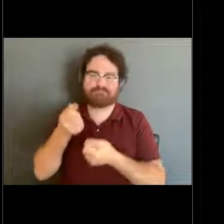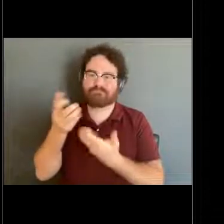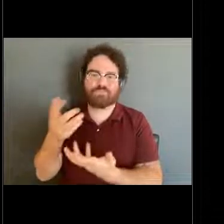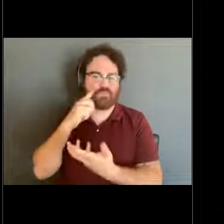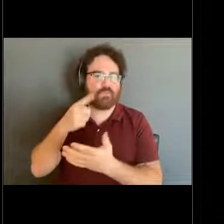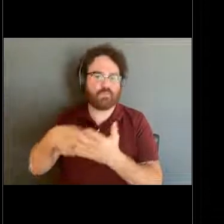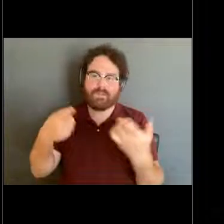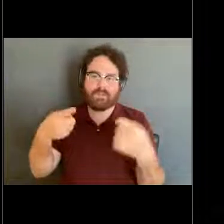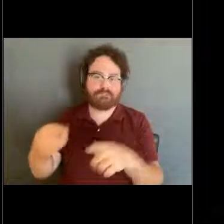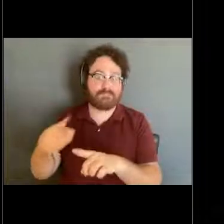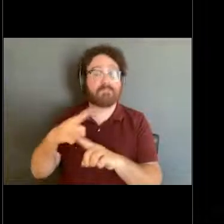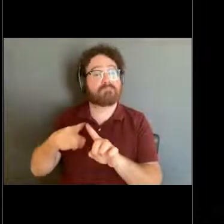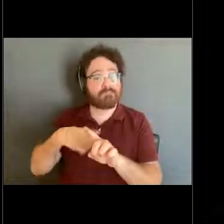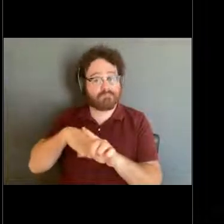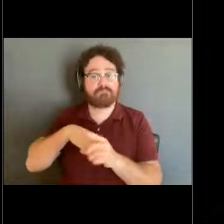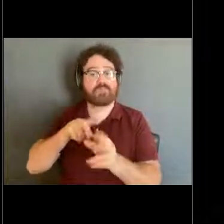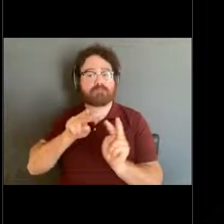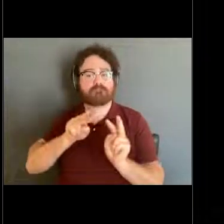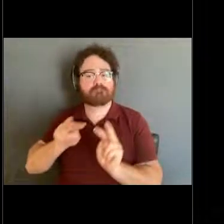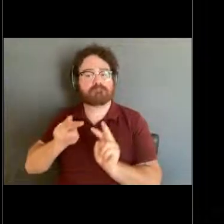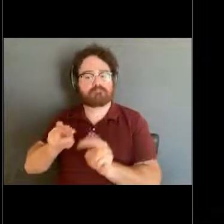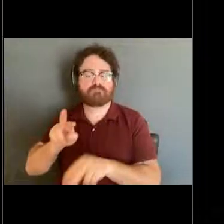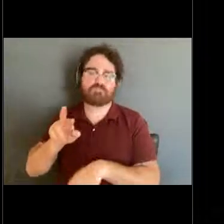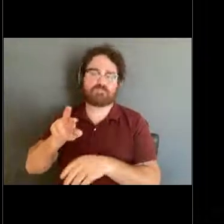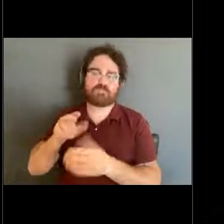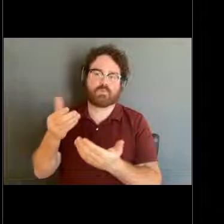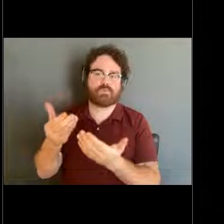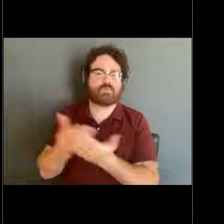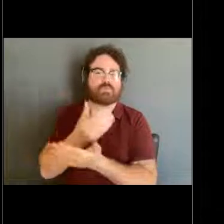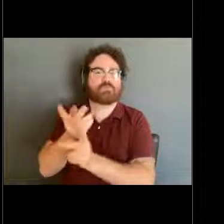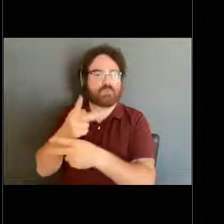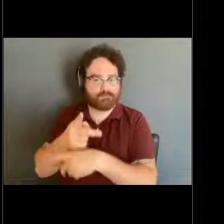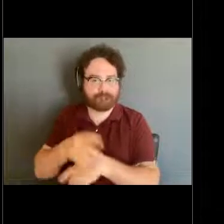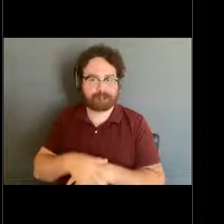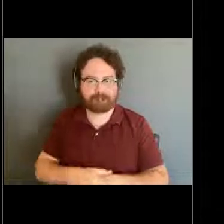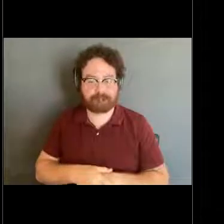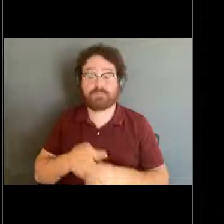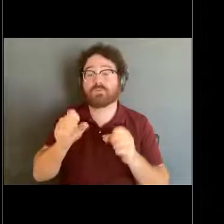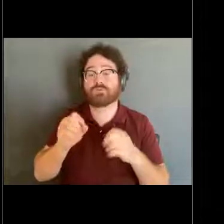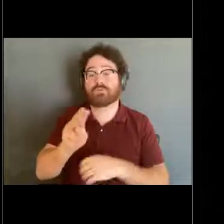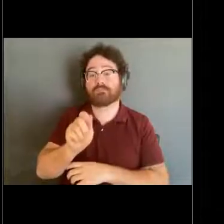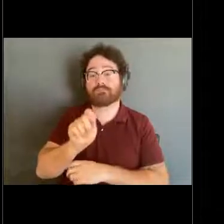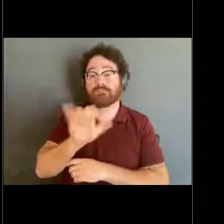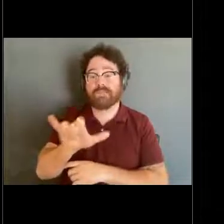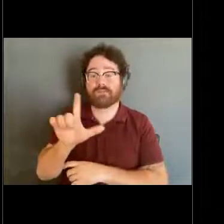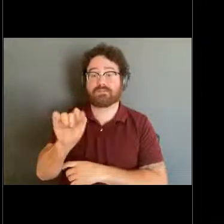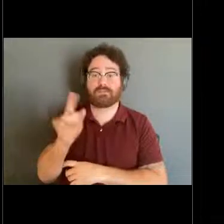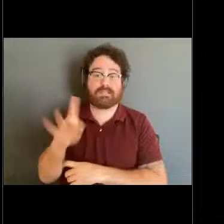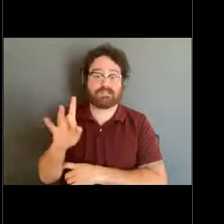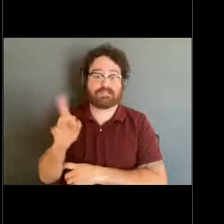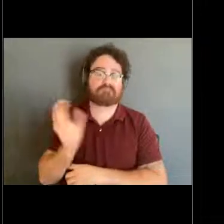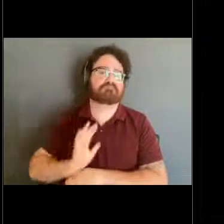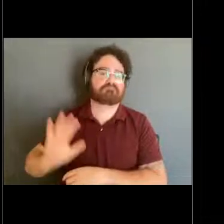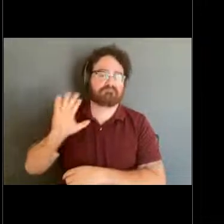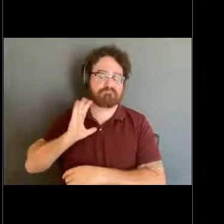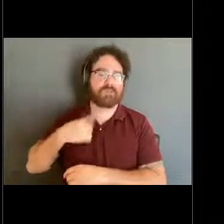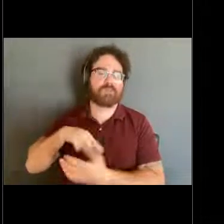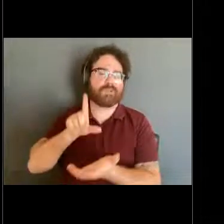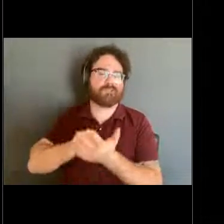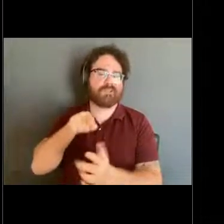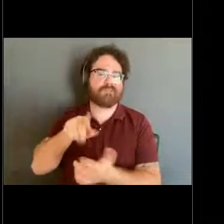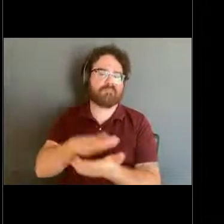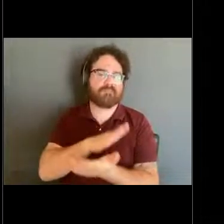but we were actually looking at renewed production. So in May of 2018, we published this paper announcing the discovery of the first